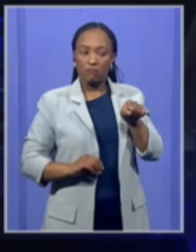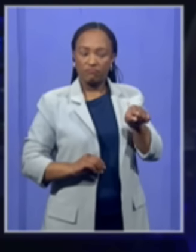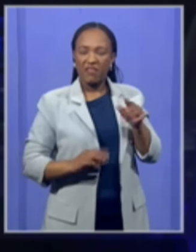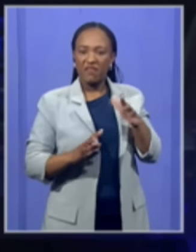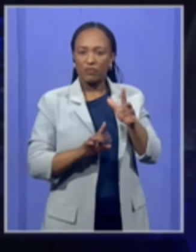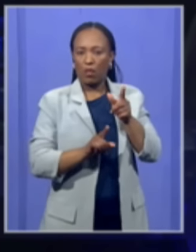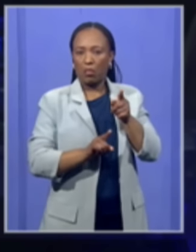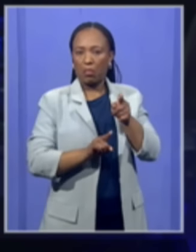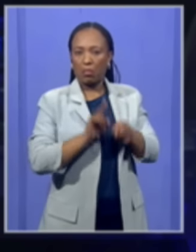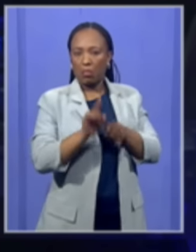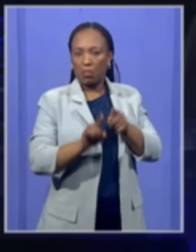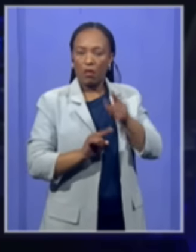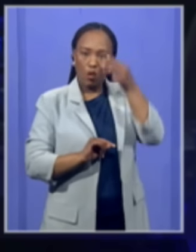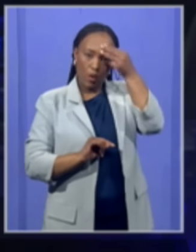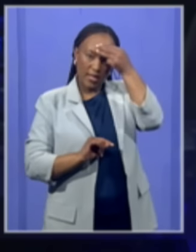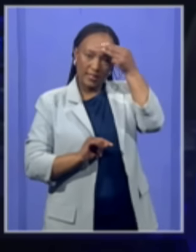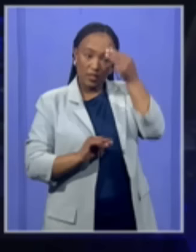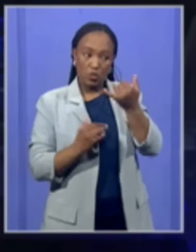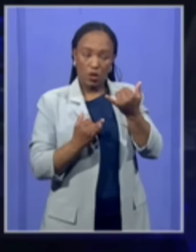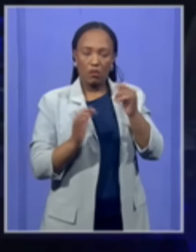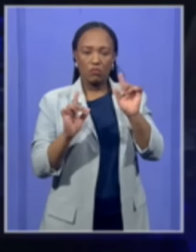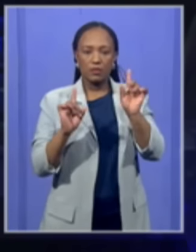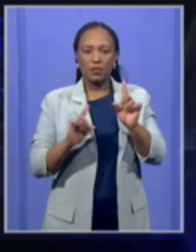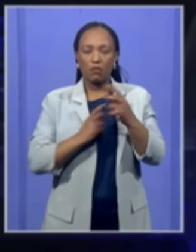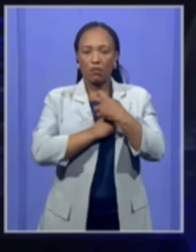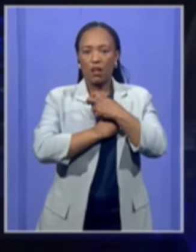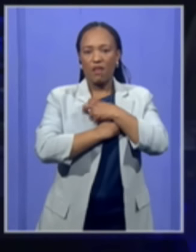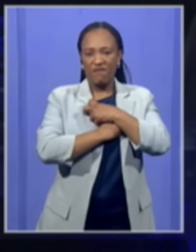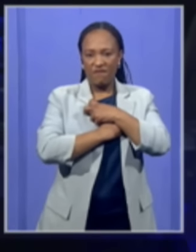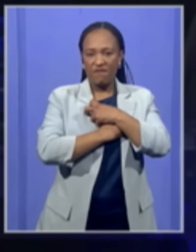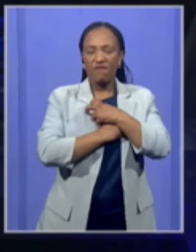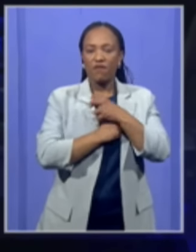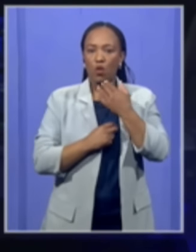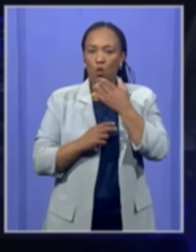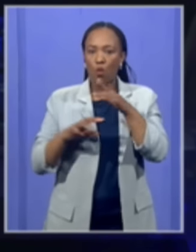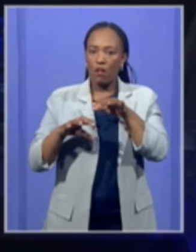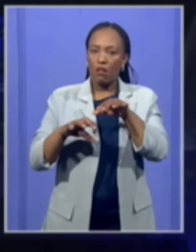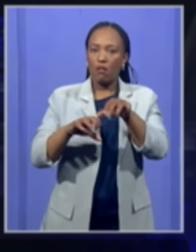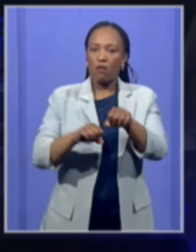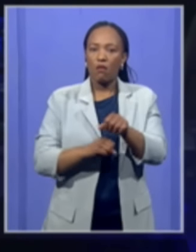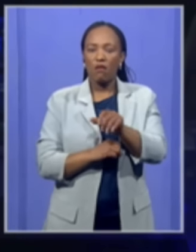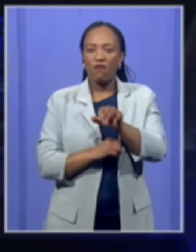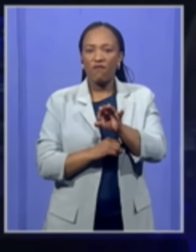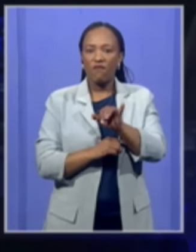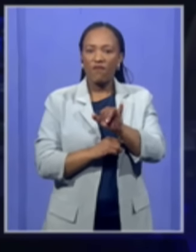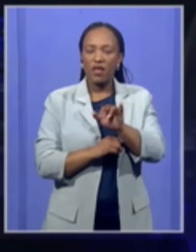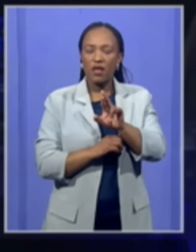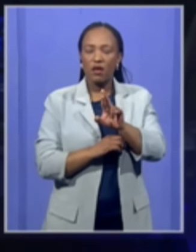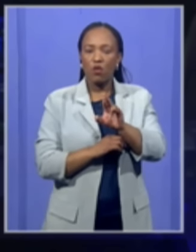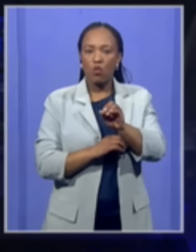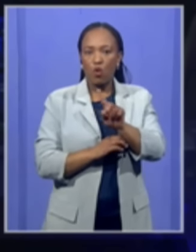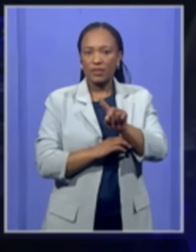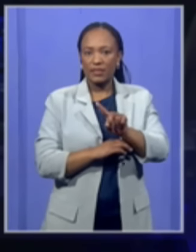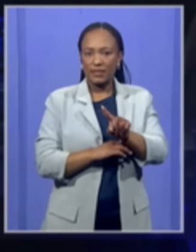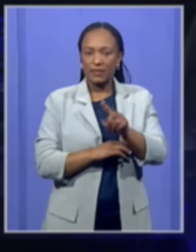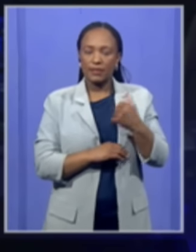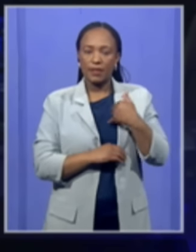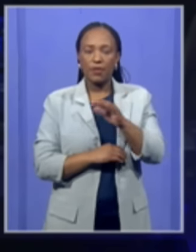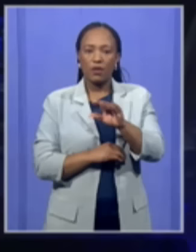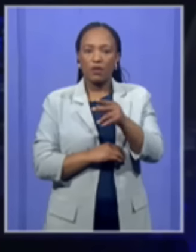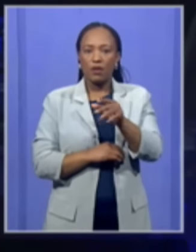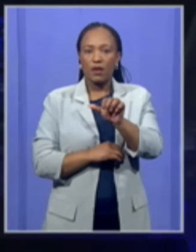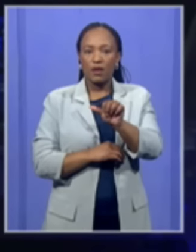la sepolesa Senzo Mchunu o tlositswe nakwana setulong mme o tlankelwa sebaka ke Firoz Kachalia. Kachalia ha se setho sa